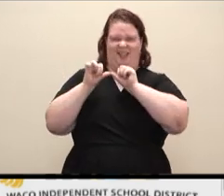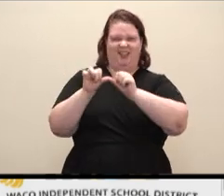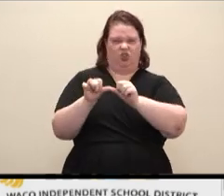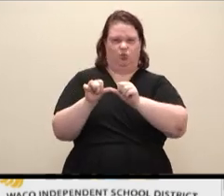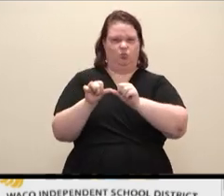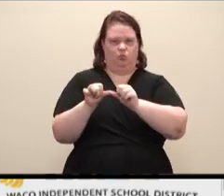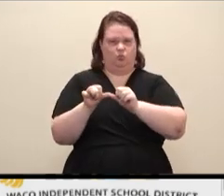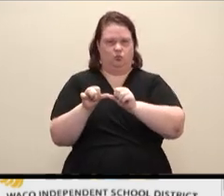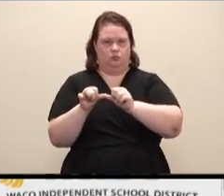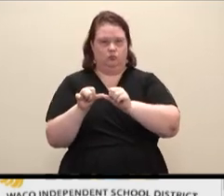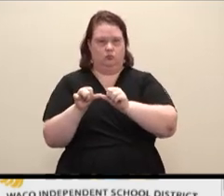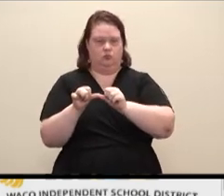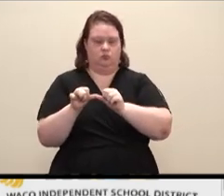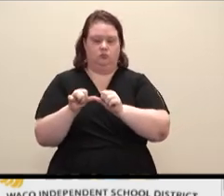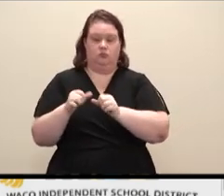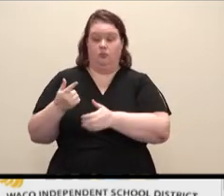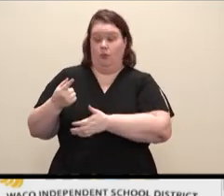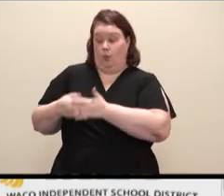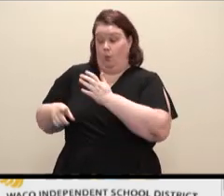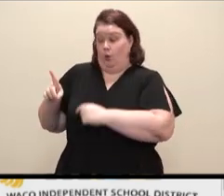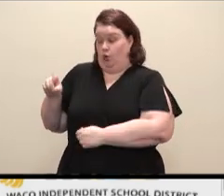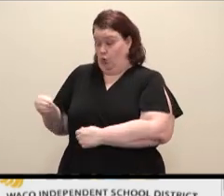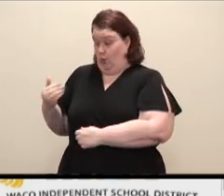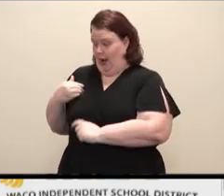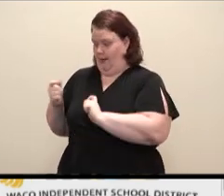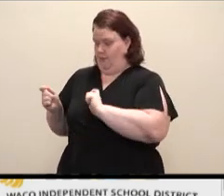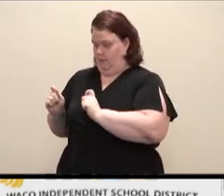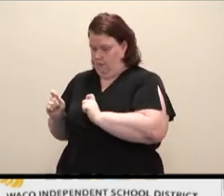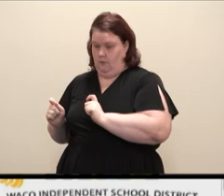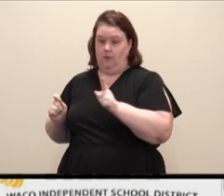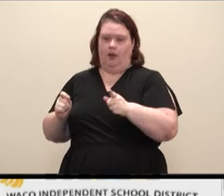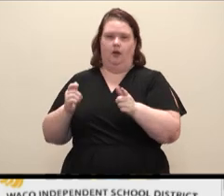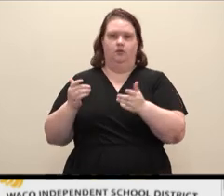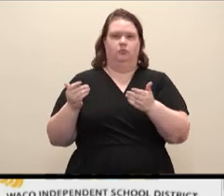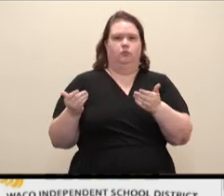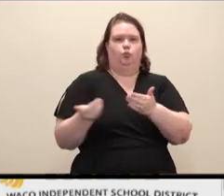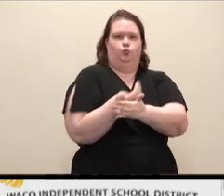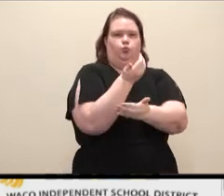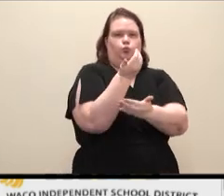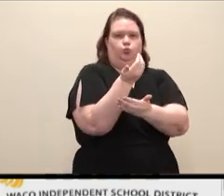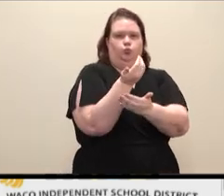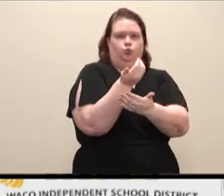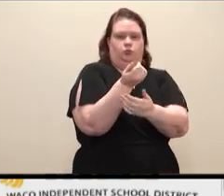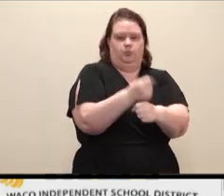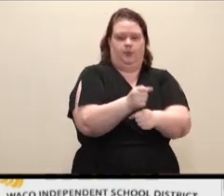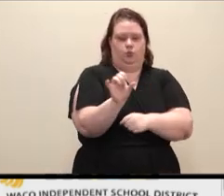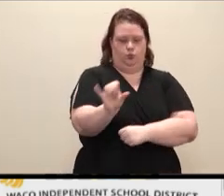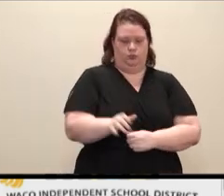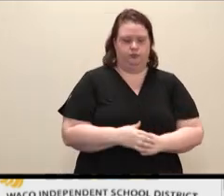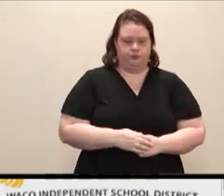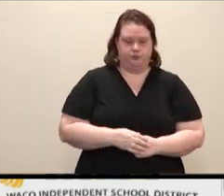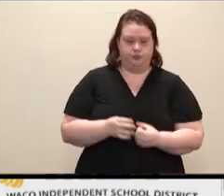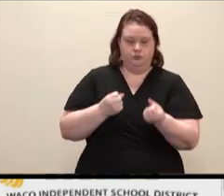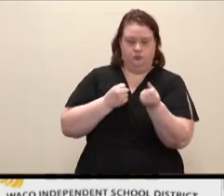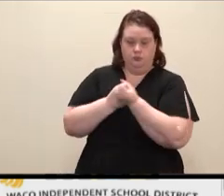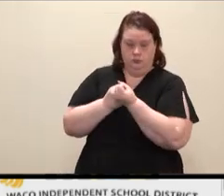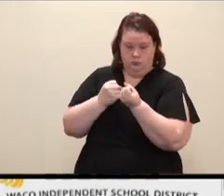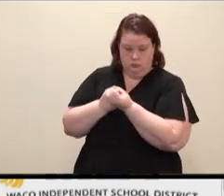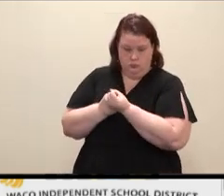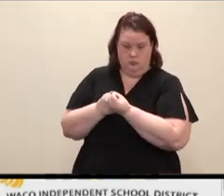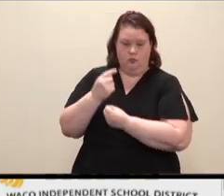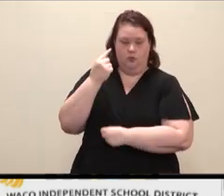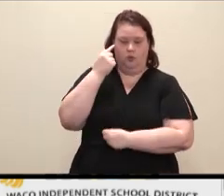we don't have and refining the ones that we do. Ongoing training and support for lesson development, alignment,